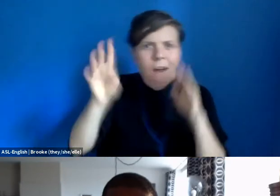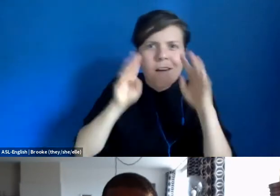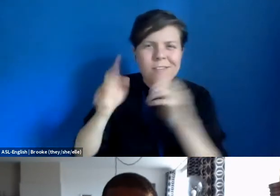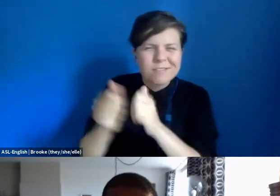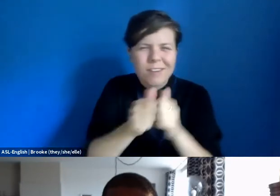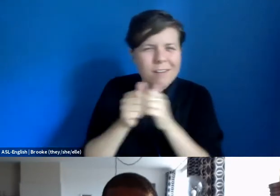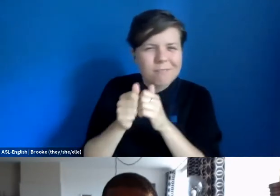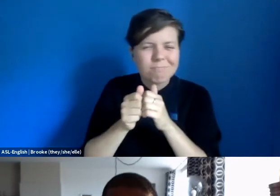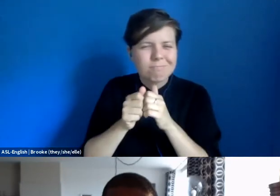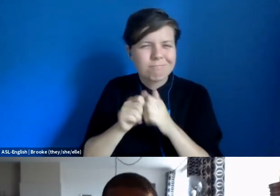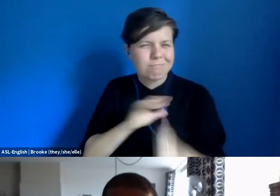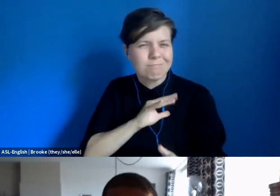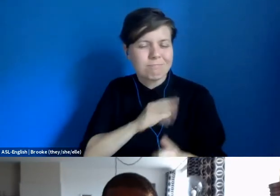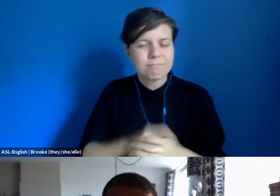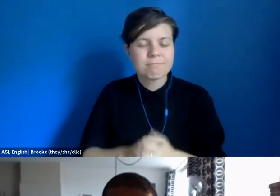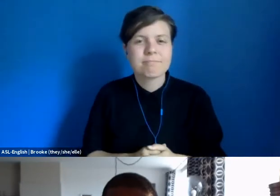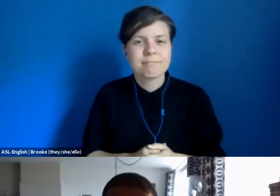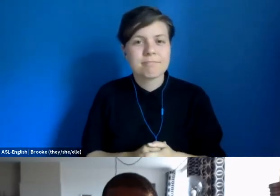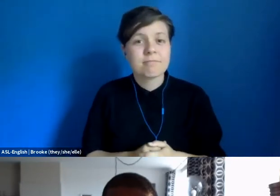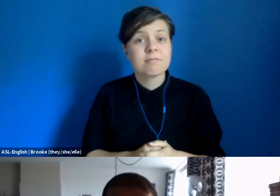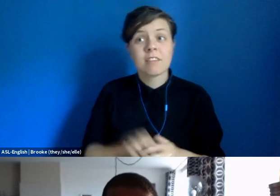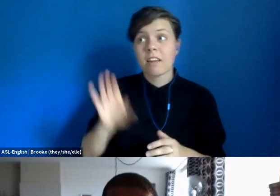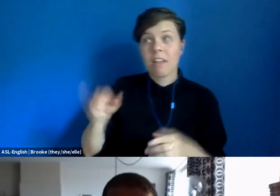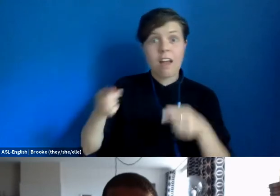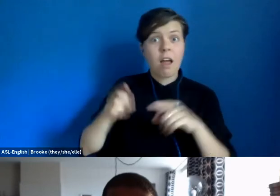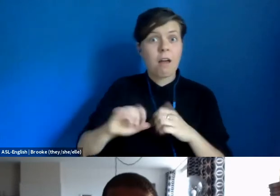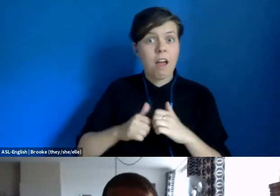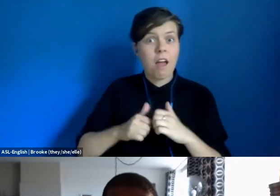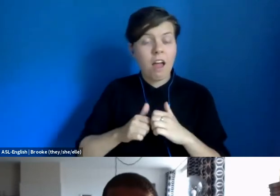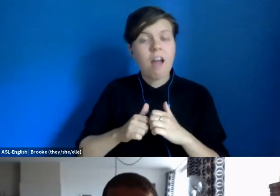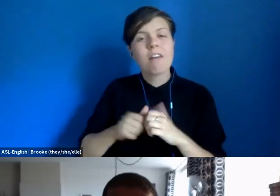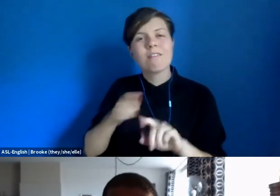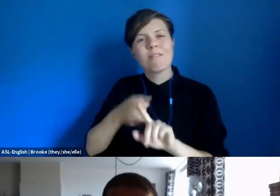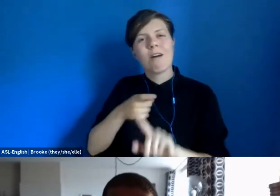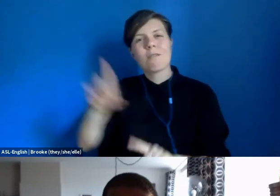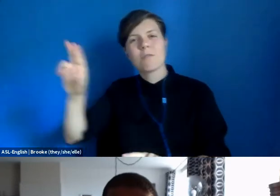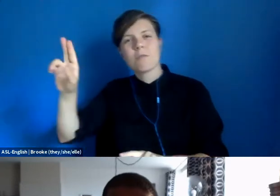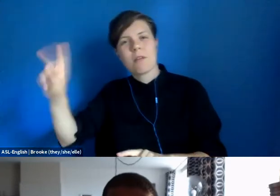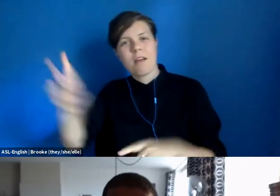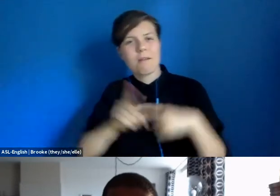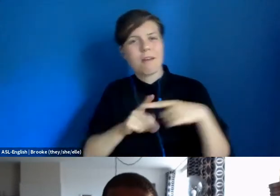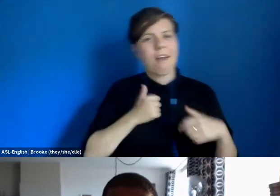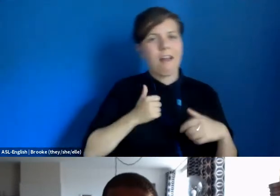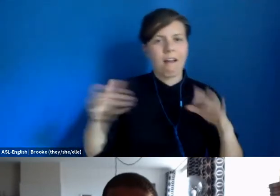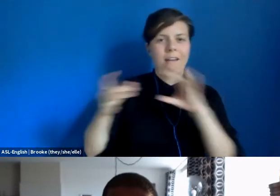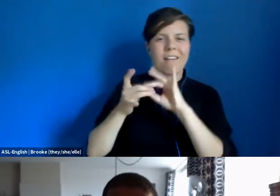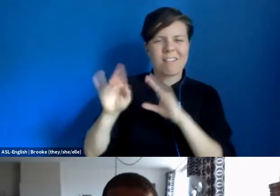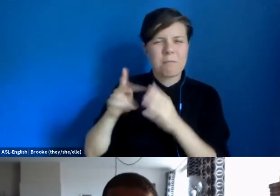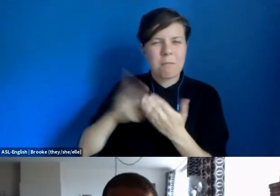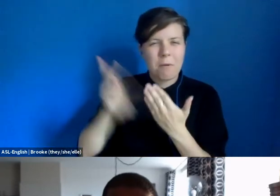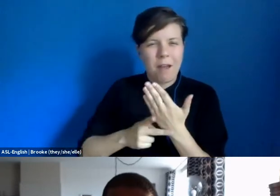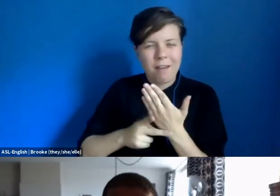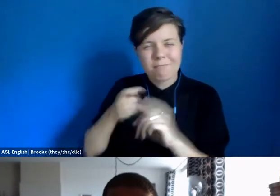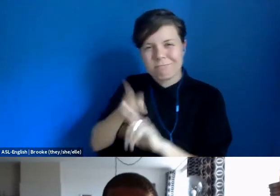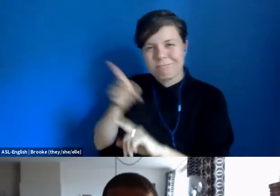ago as part of a UK-Canada artistic exchange program called New Conversations. And the Blurring the Boundaries thing